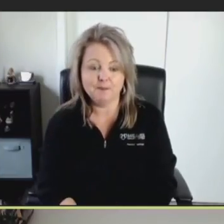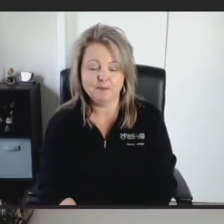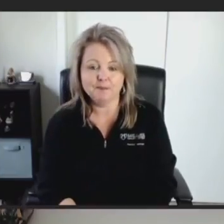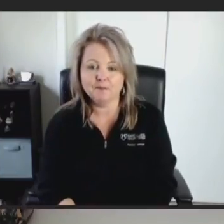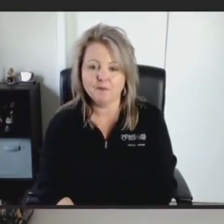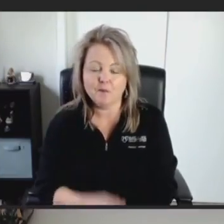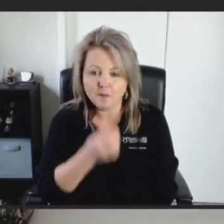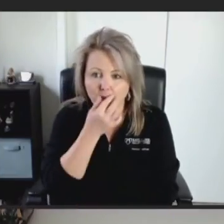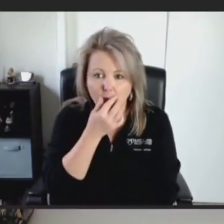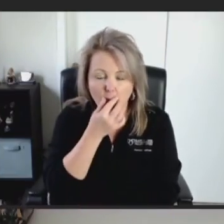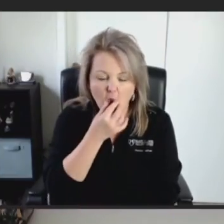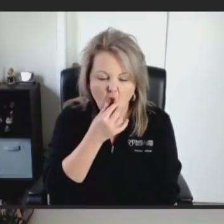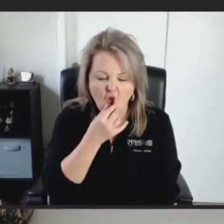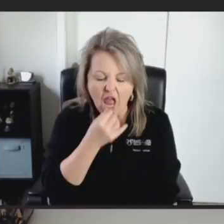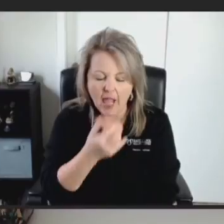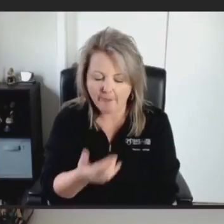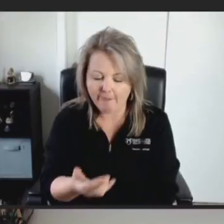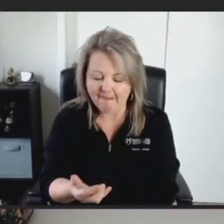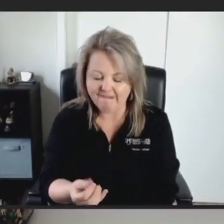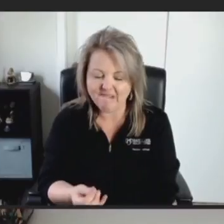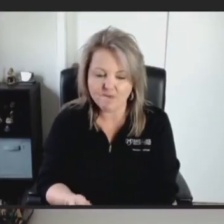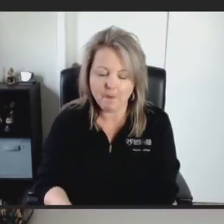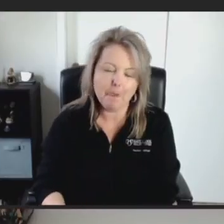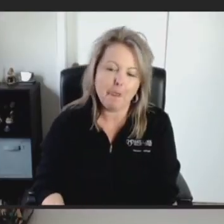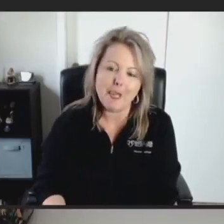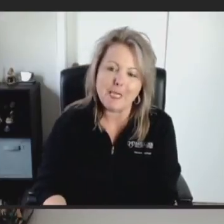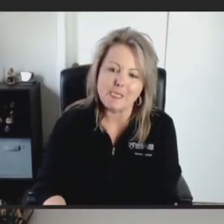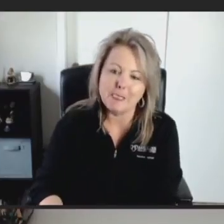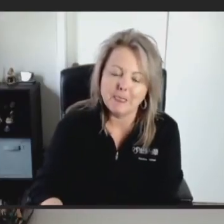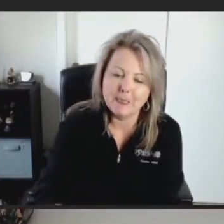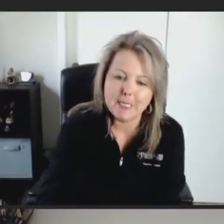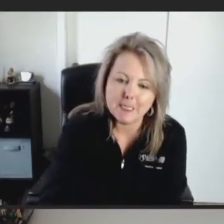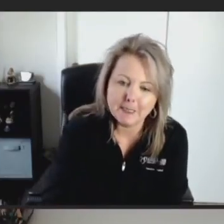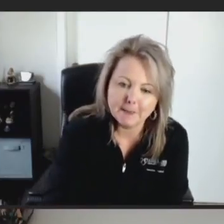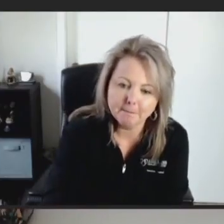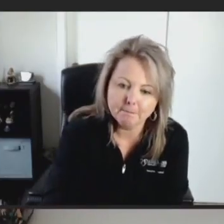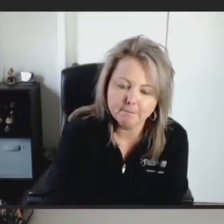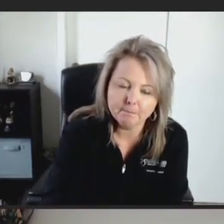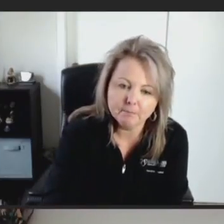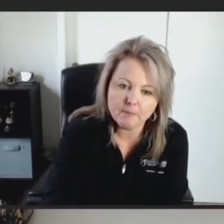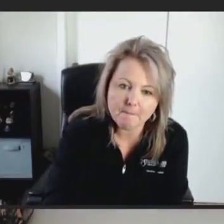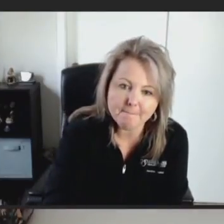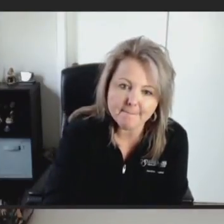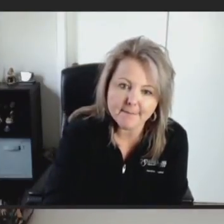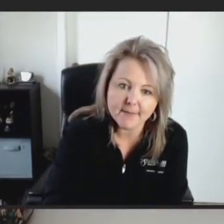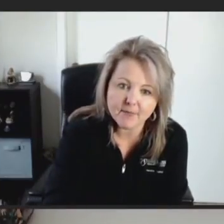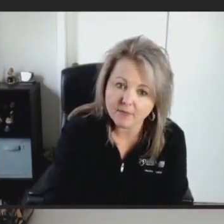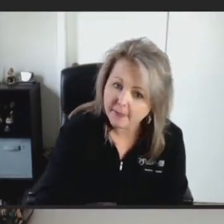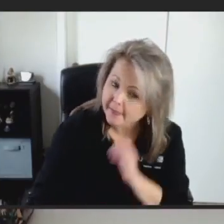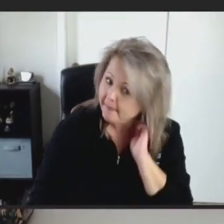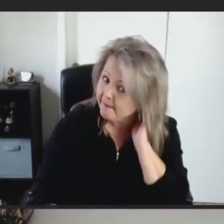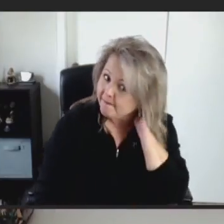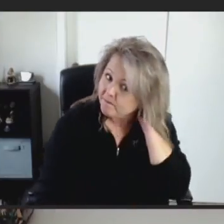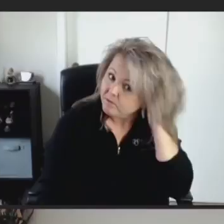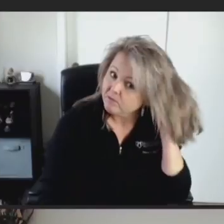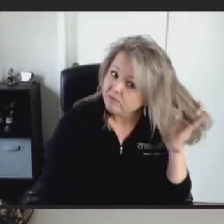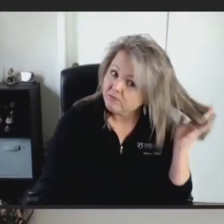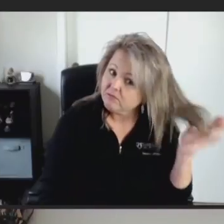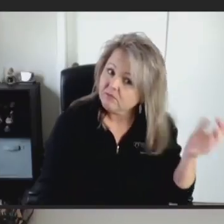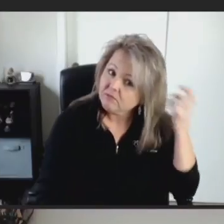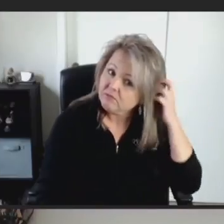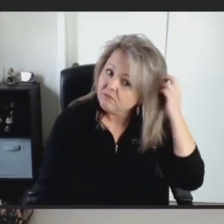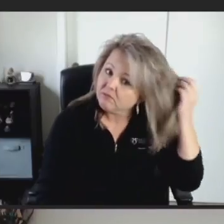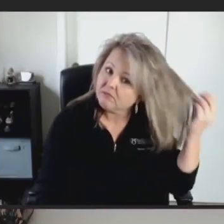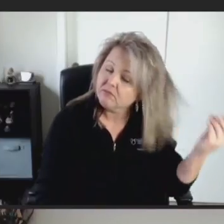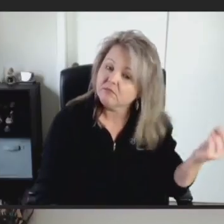Thank you, everyone. I think Andrea, if you're still on, I know you had a question last minute. Do you want to ask it before